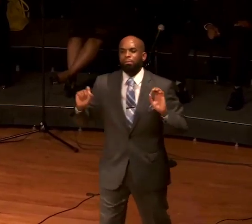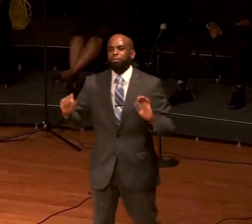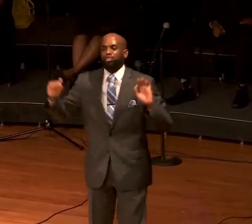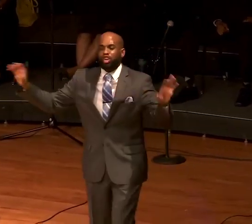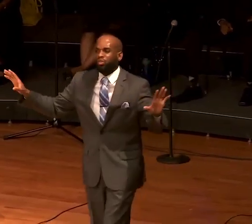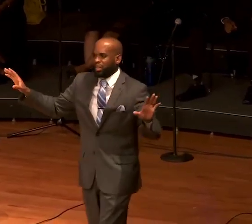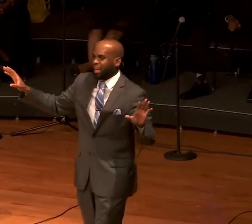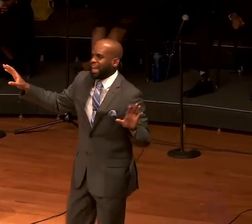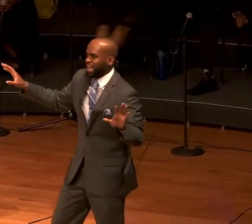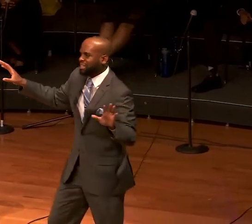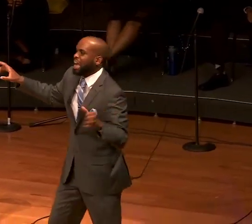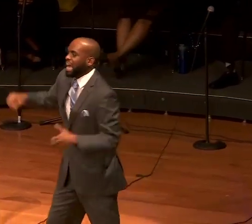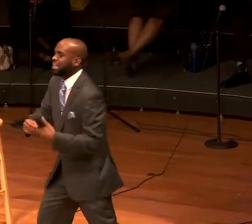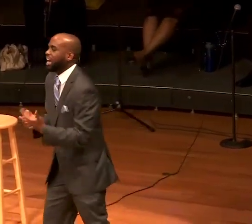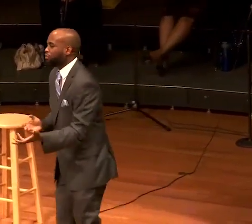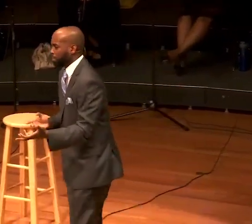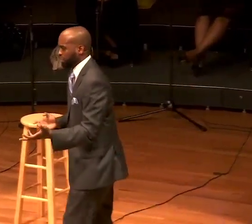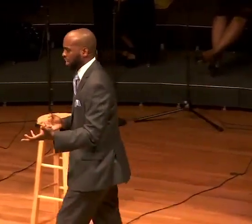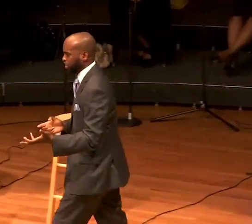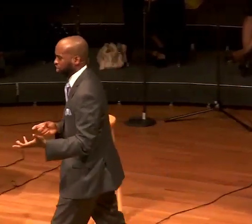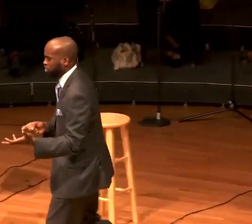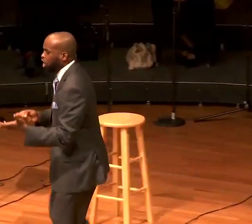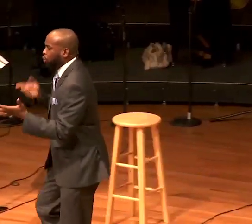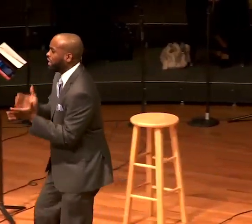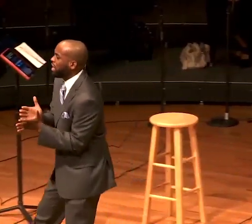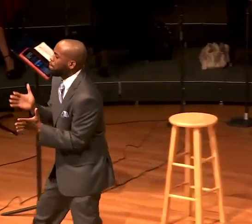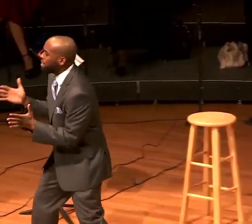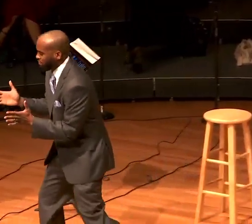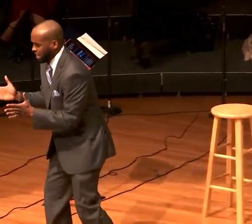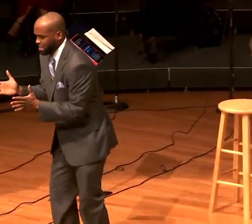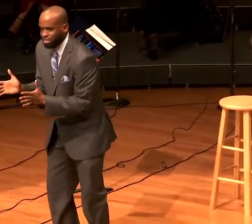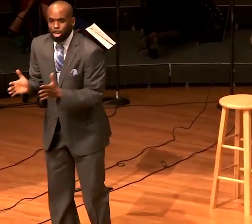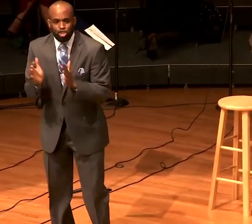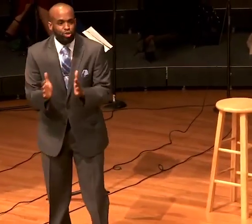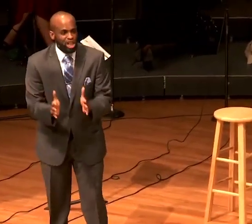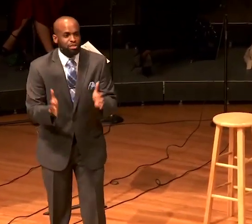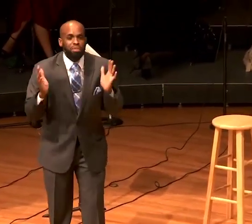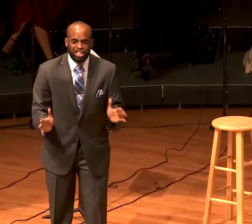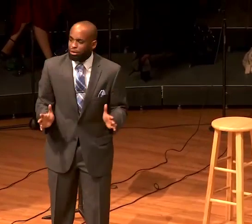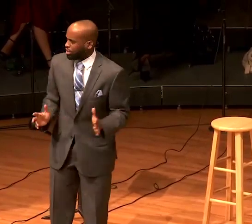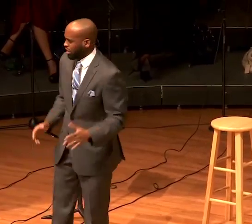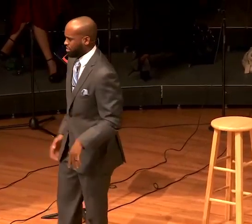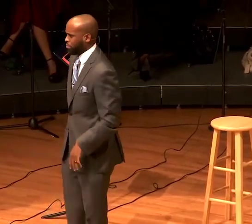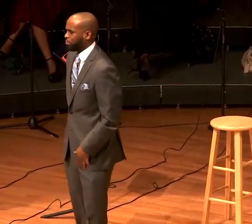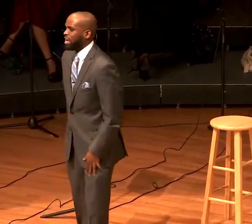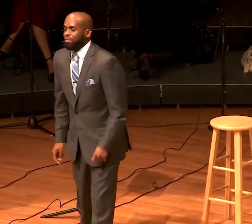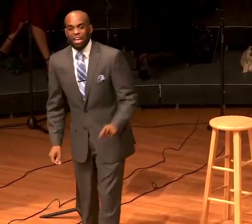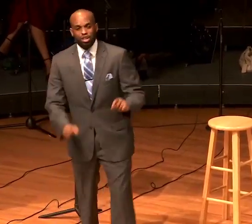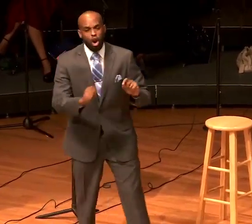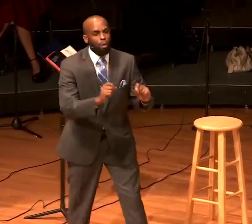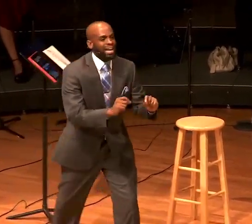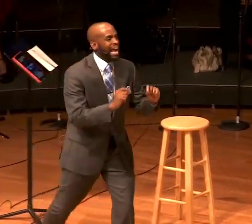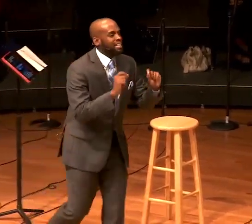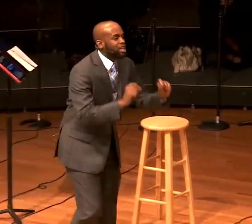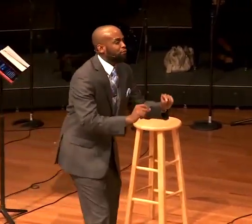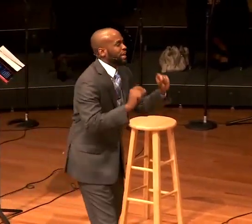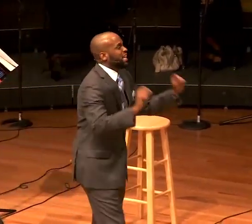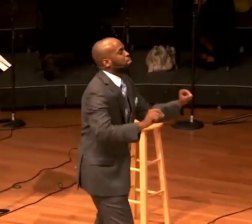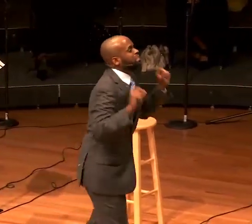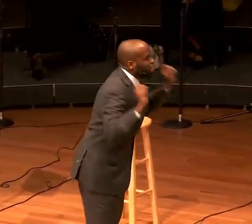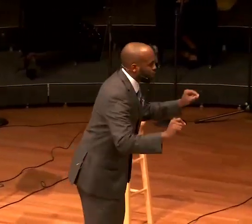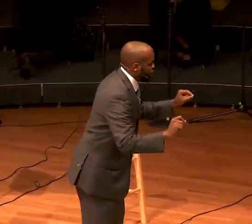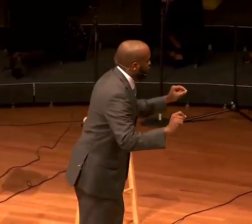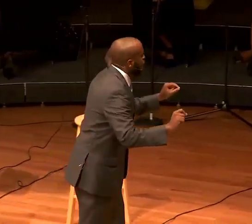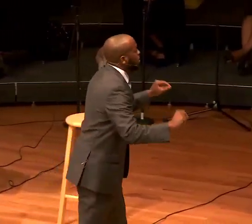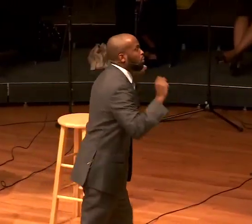talk about people sold their lands and gave their possessions, we limit this to just materialism, that no one had need for